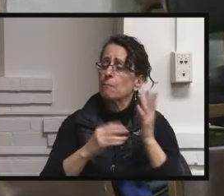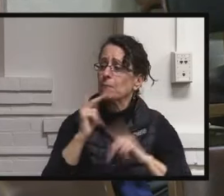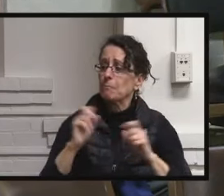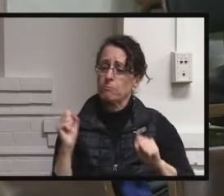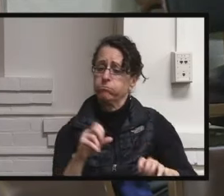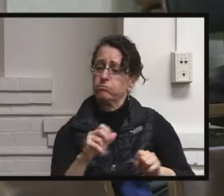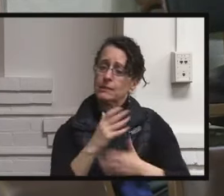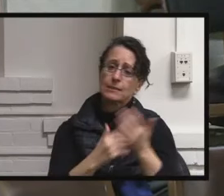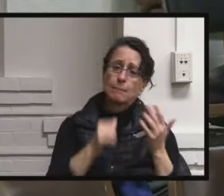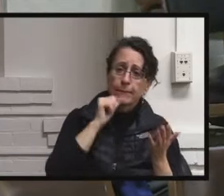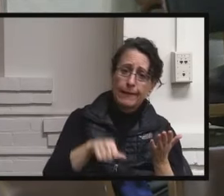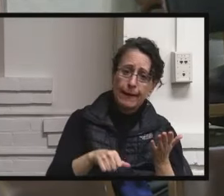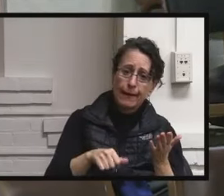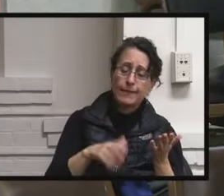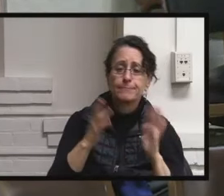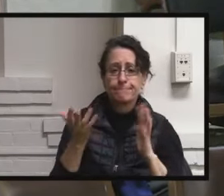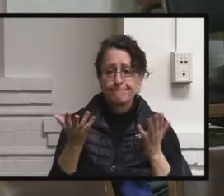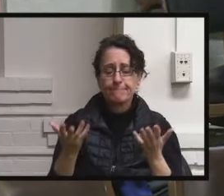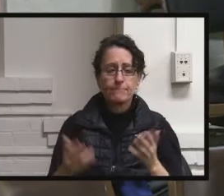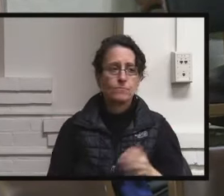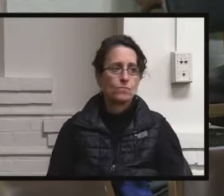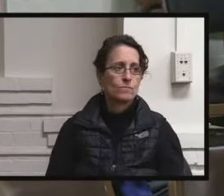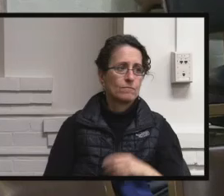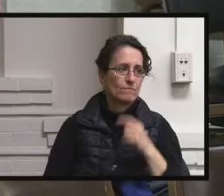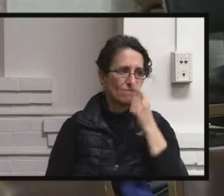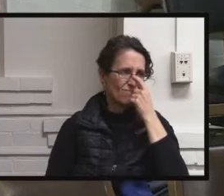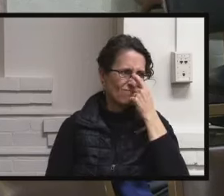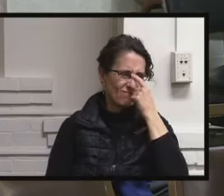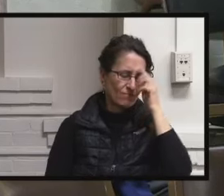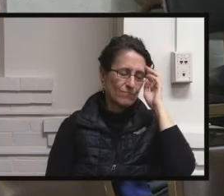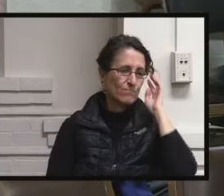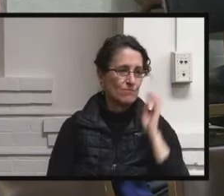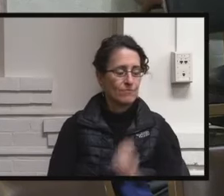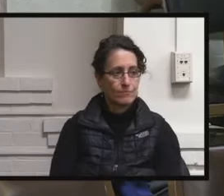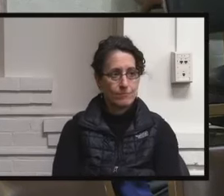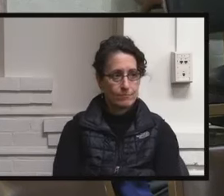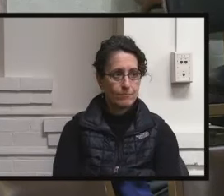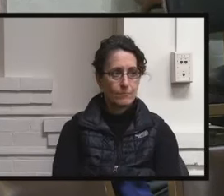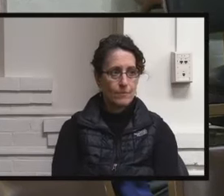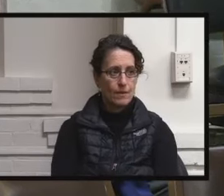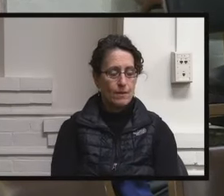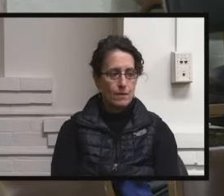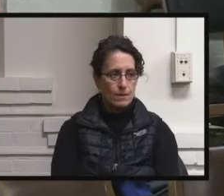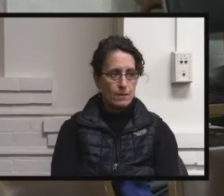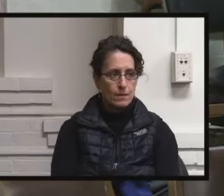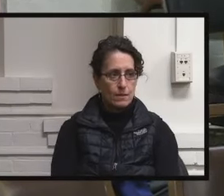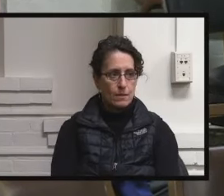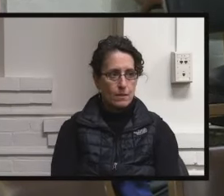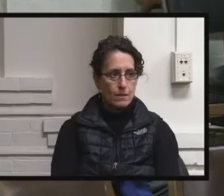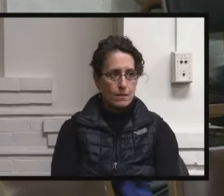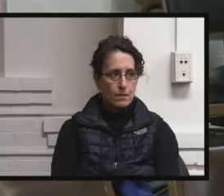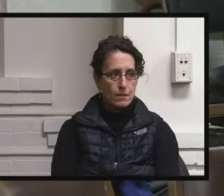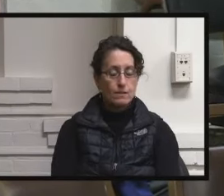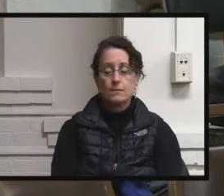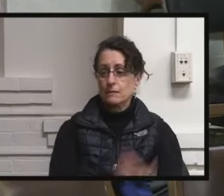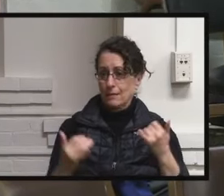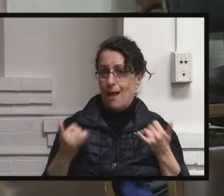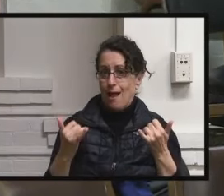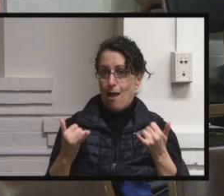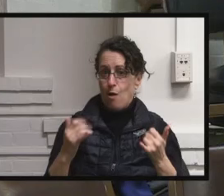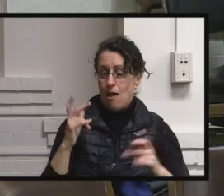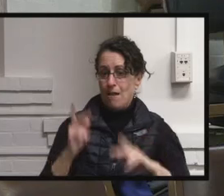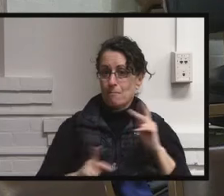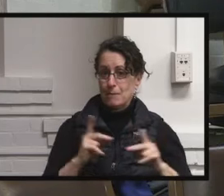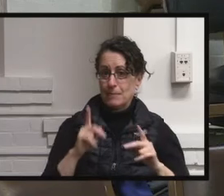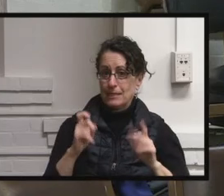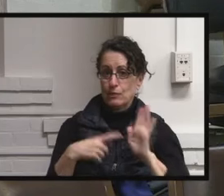one of the things I've noticed is that people, because of the issue with needing to show the bags, less people are